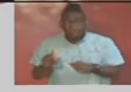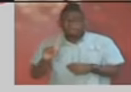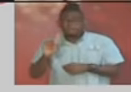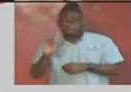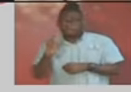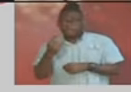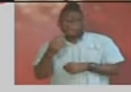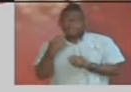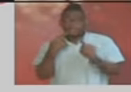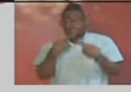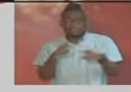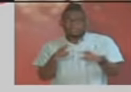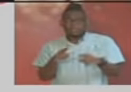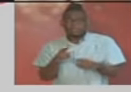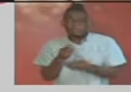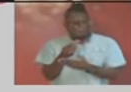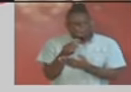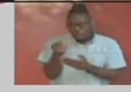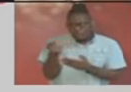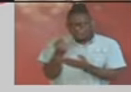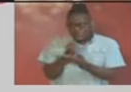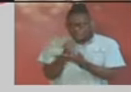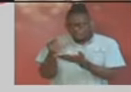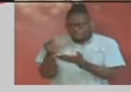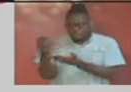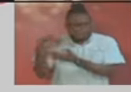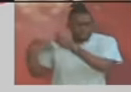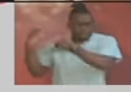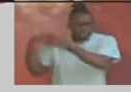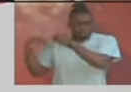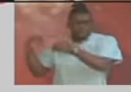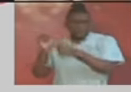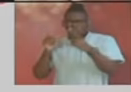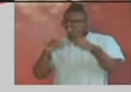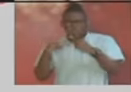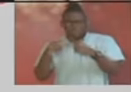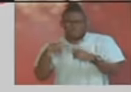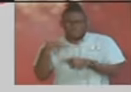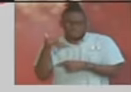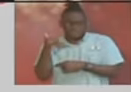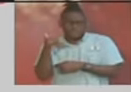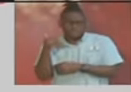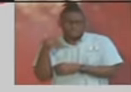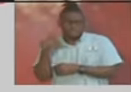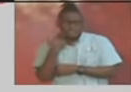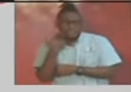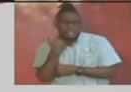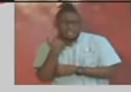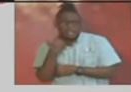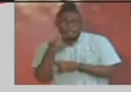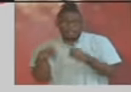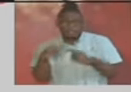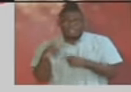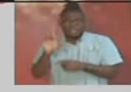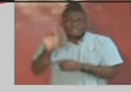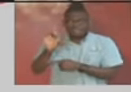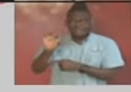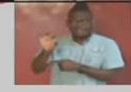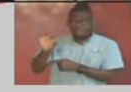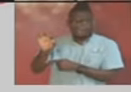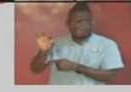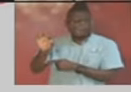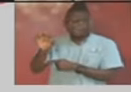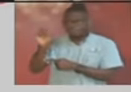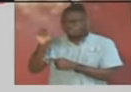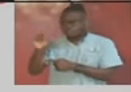have said to the population that we had a coverage rate of about, I think it was 89.2% for the entire country. At